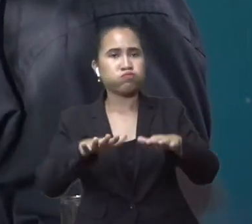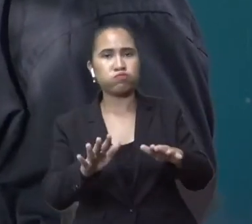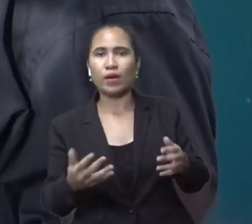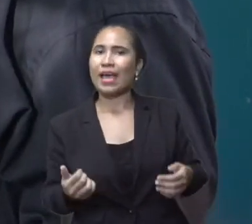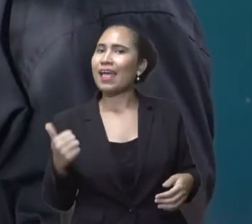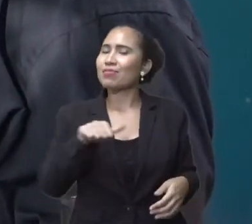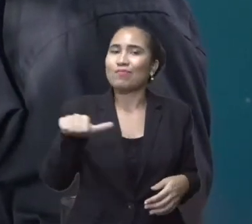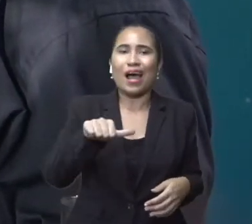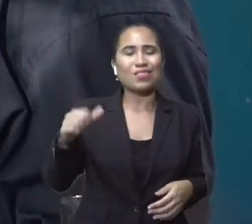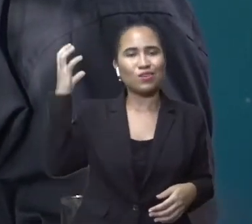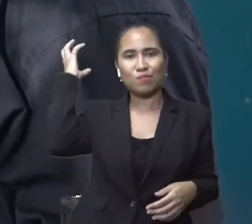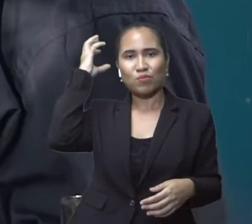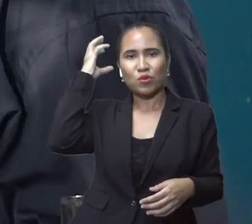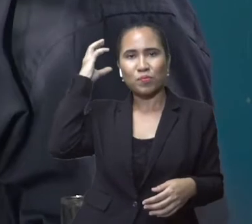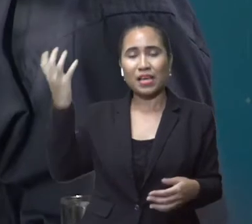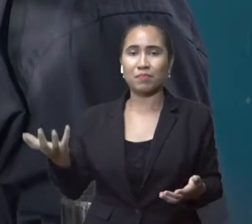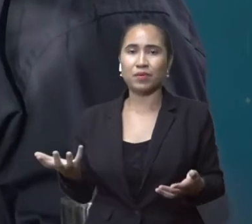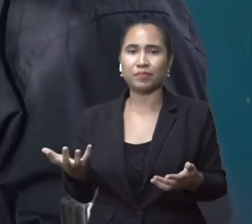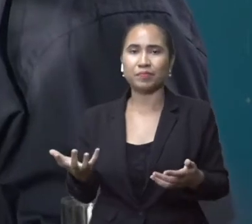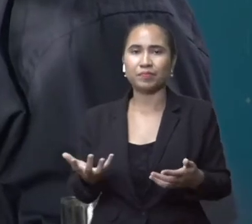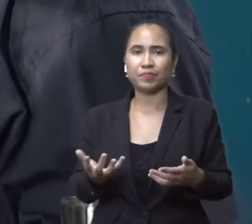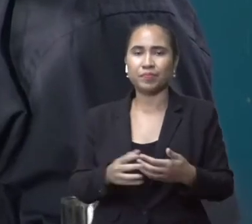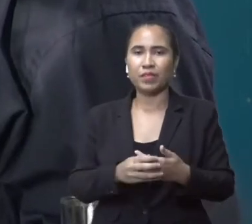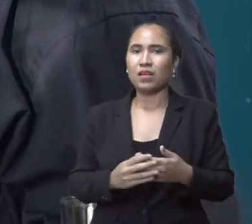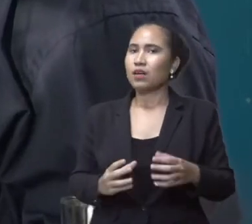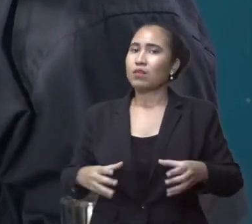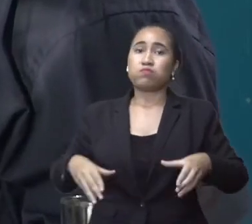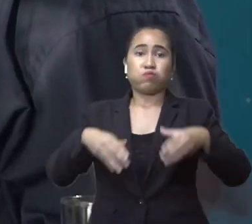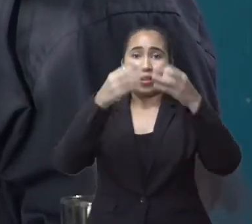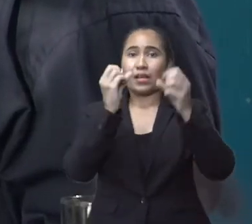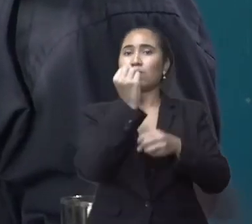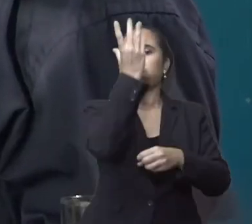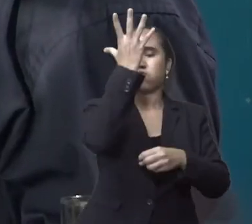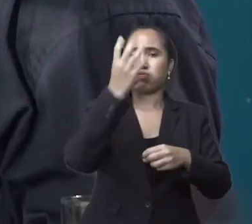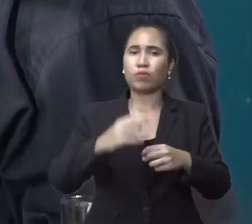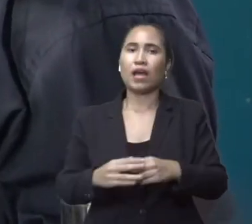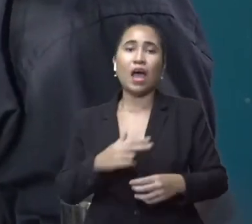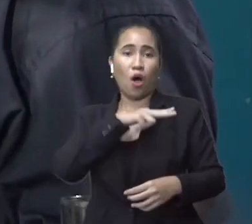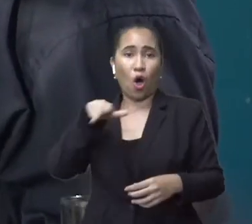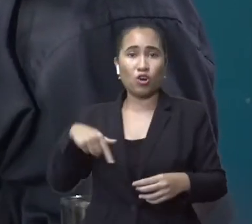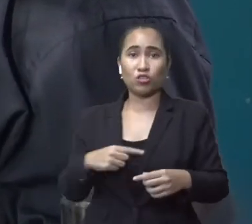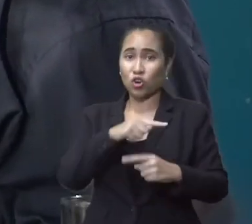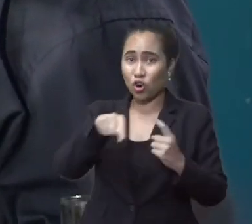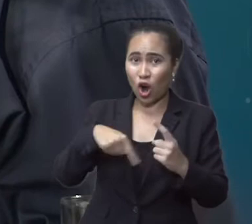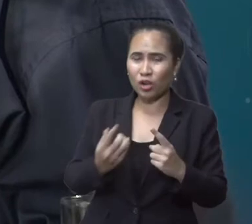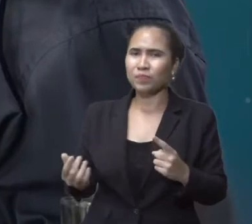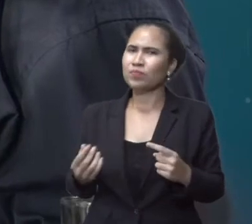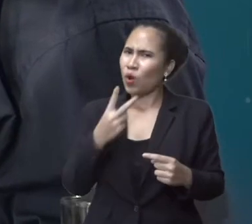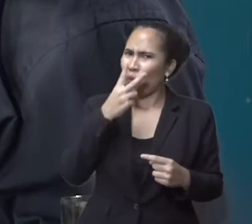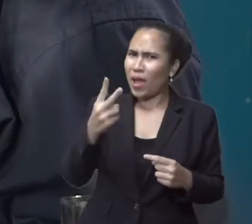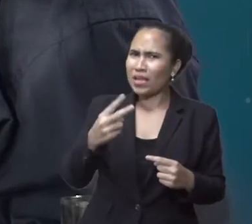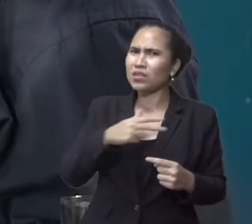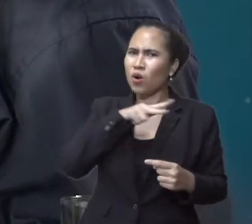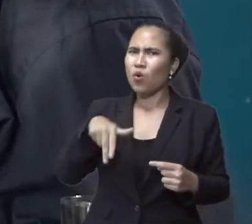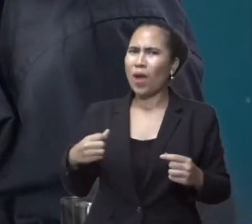issues like we had recently in St. Vincent with a volcano. So our role really and our commitment is to show that we work